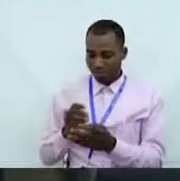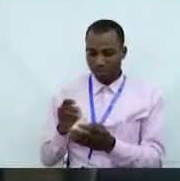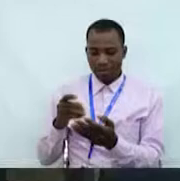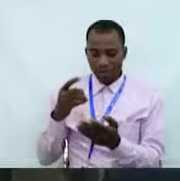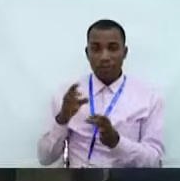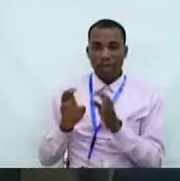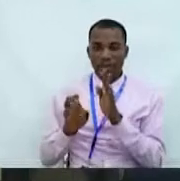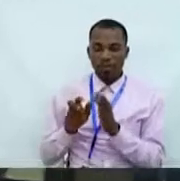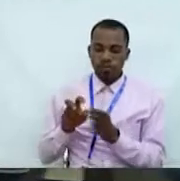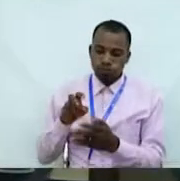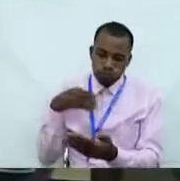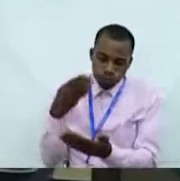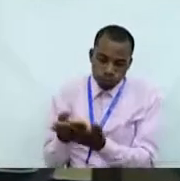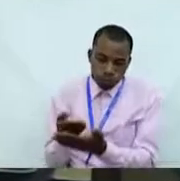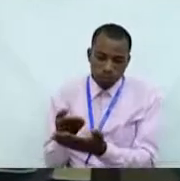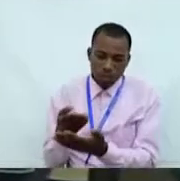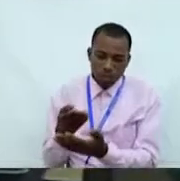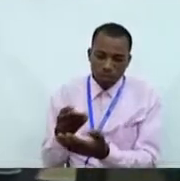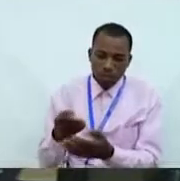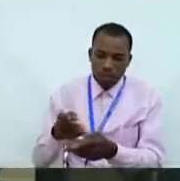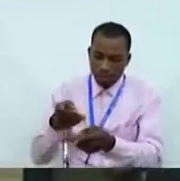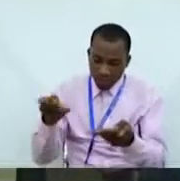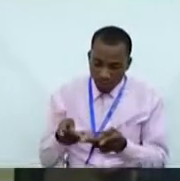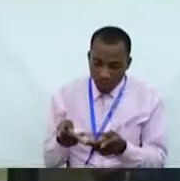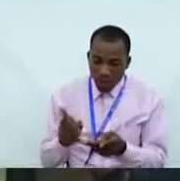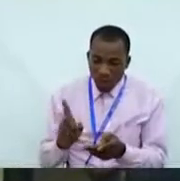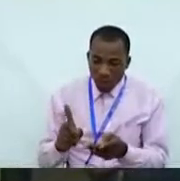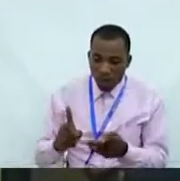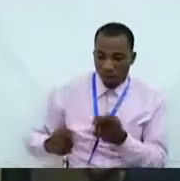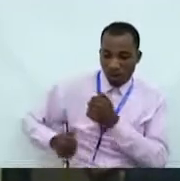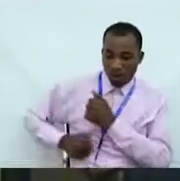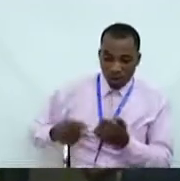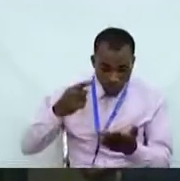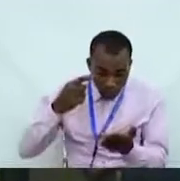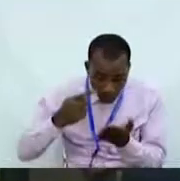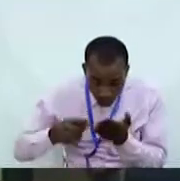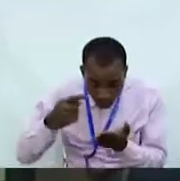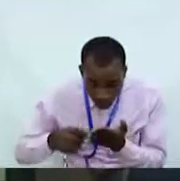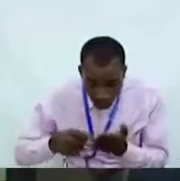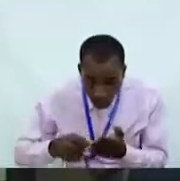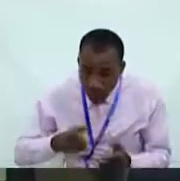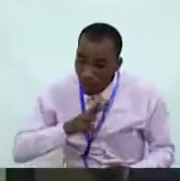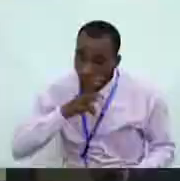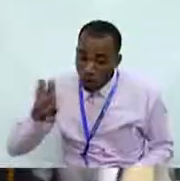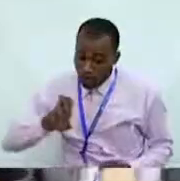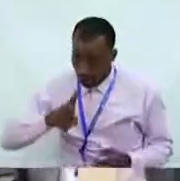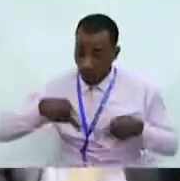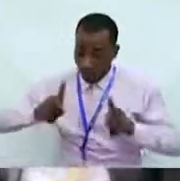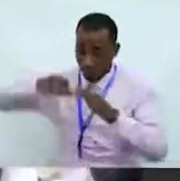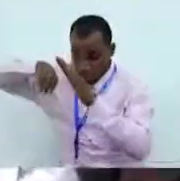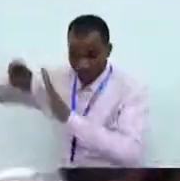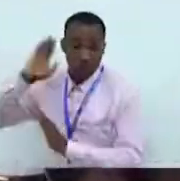checking people and they find cocaine or weed in your bag. All your passport and visa will not count.